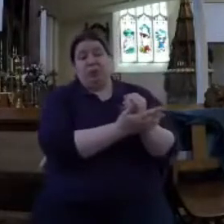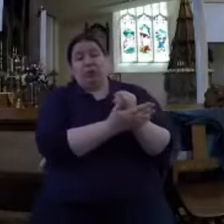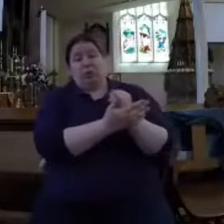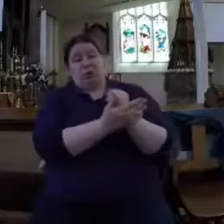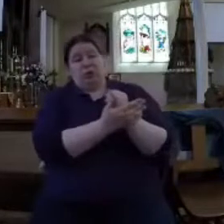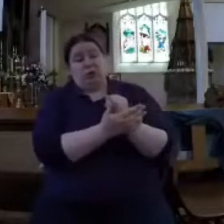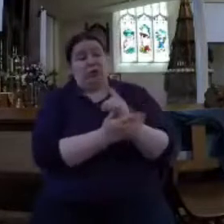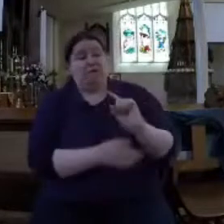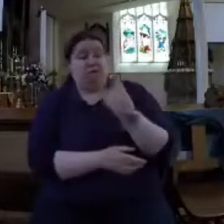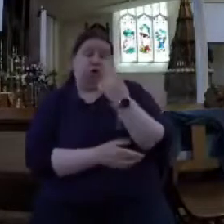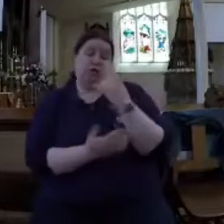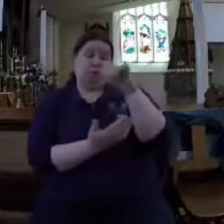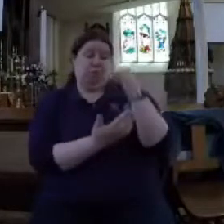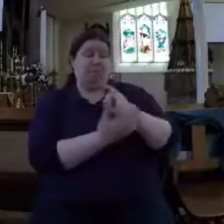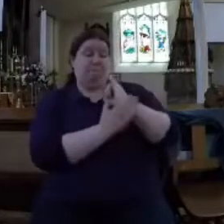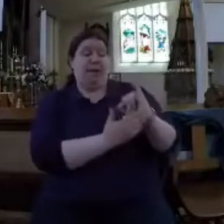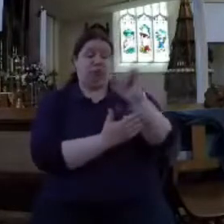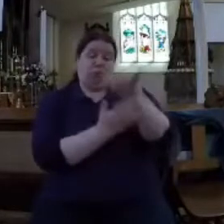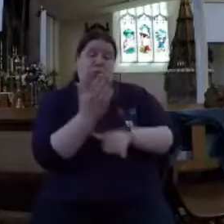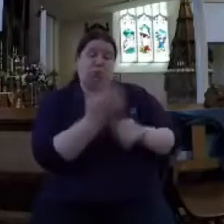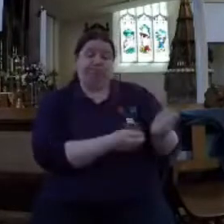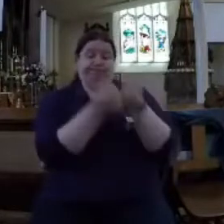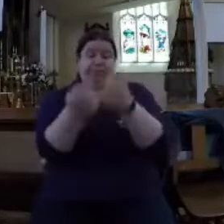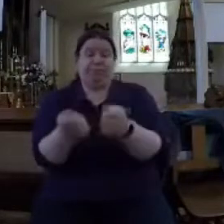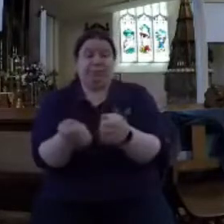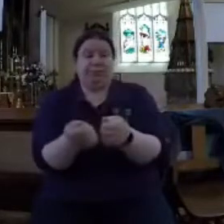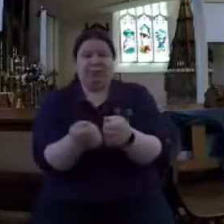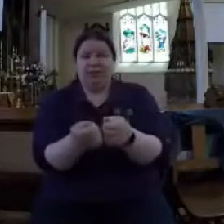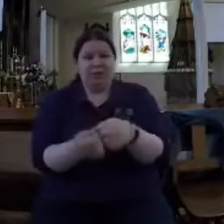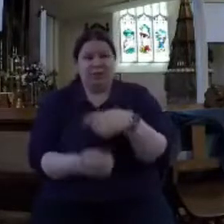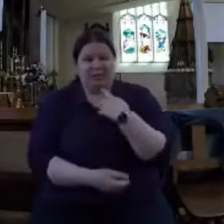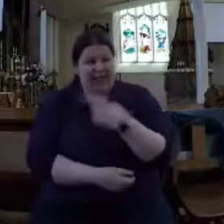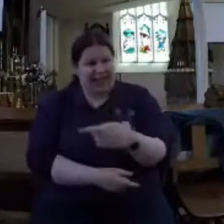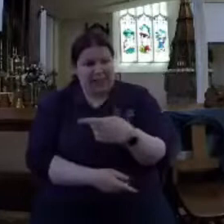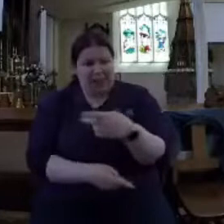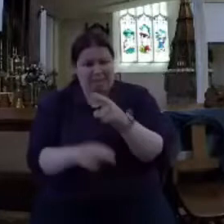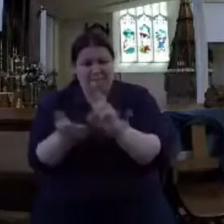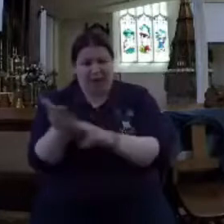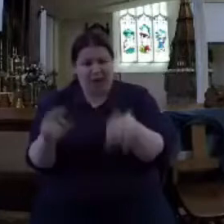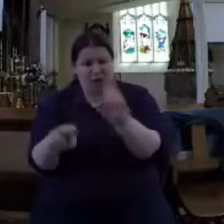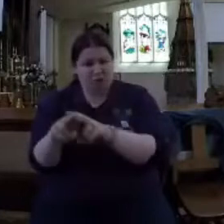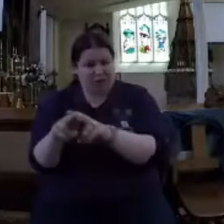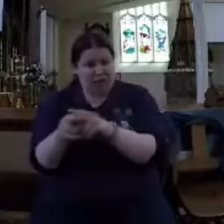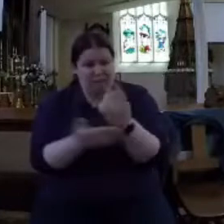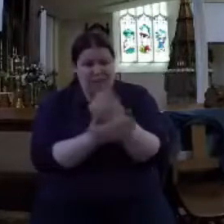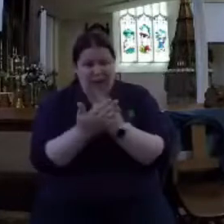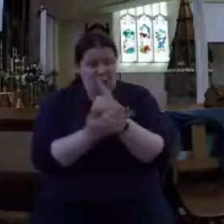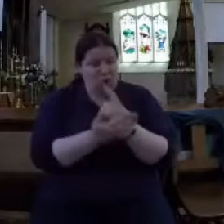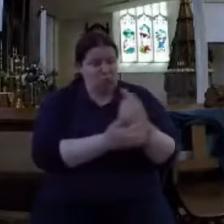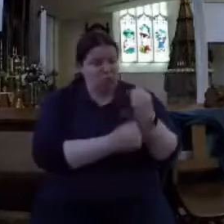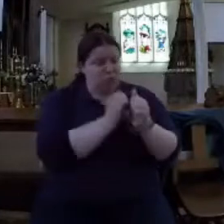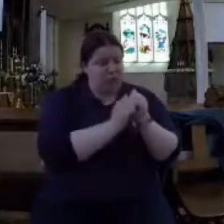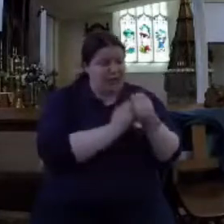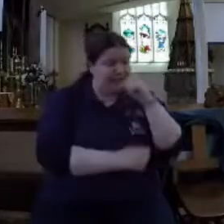his brothers. Everyone knows you don't snitch on your brothers to your dad. You